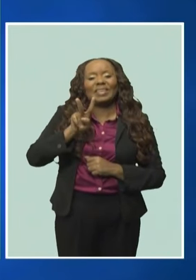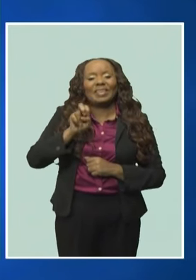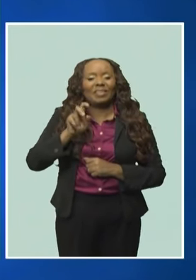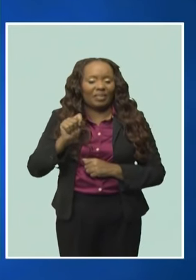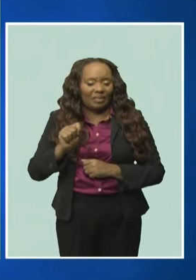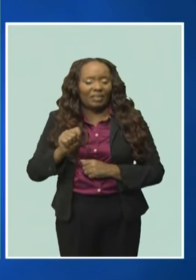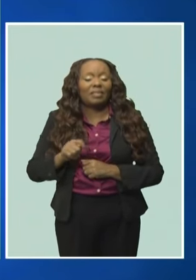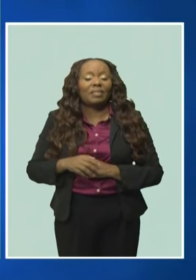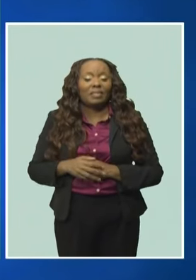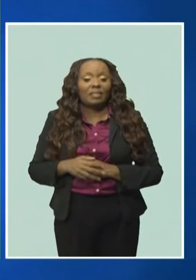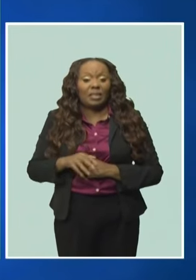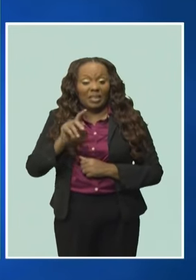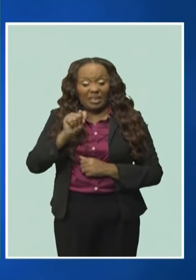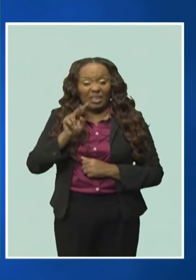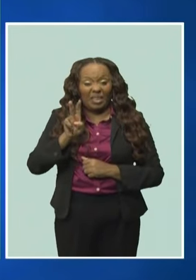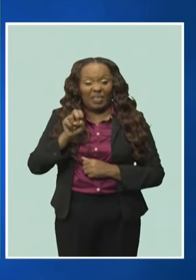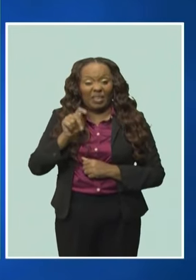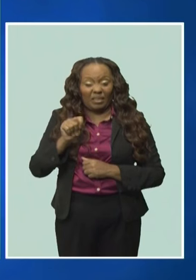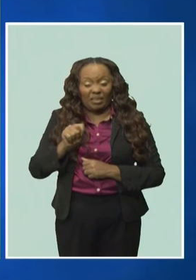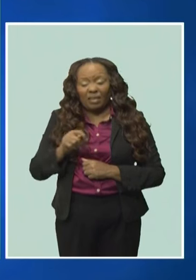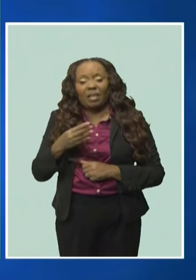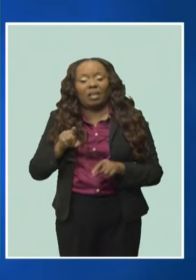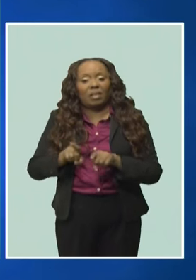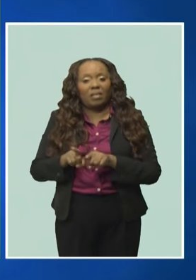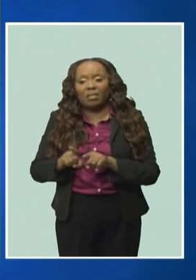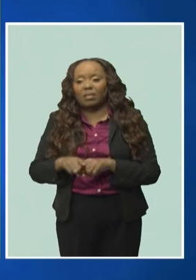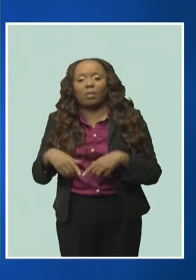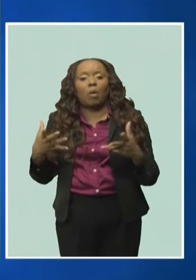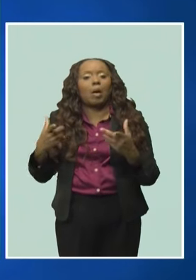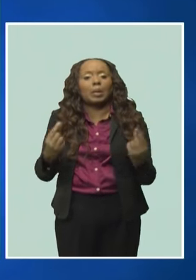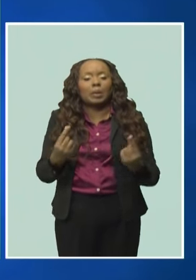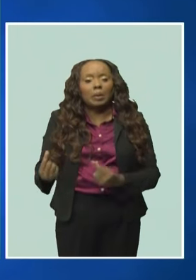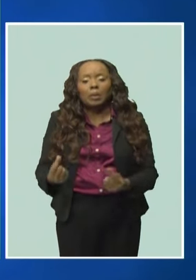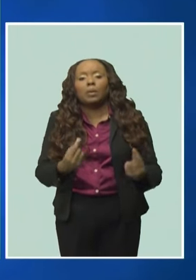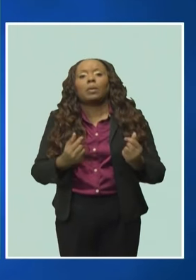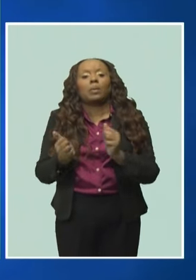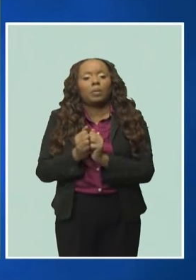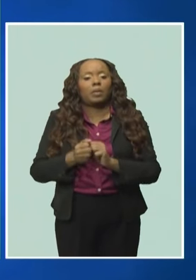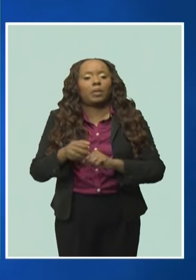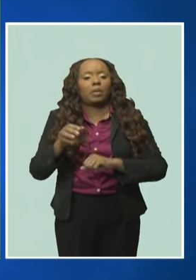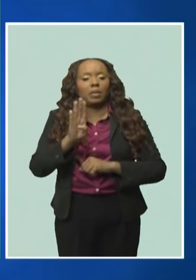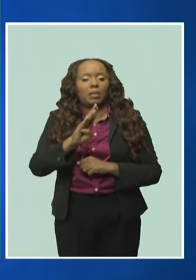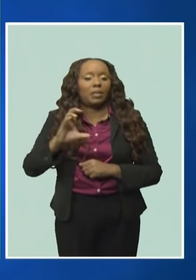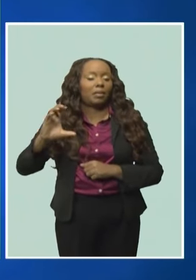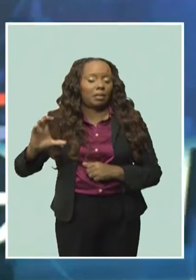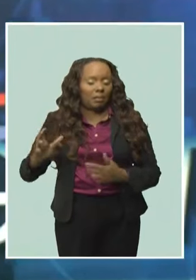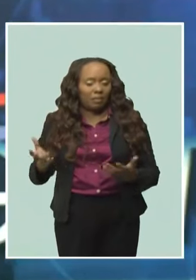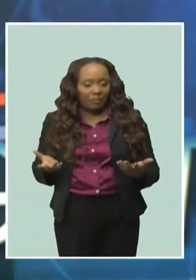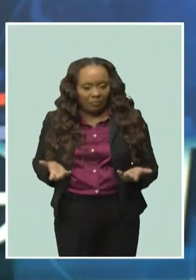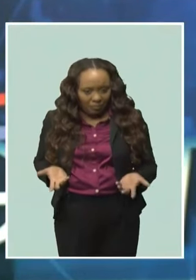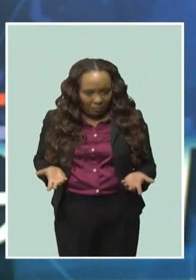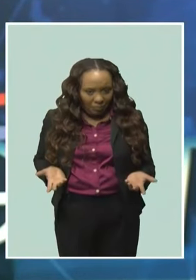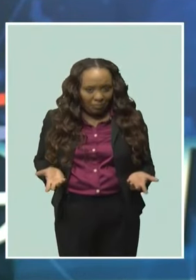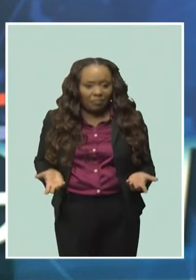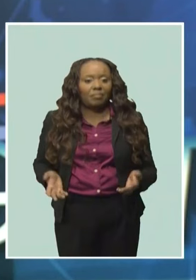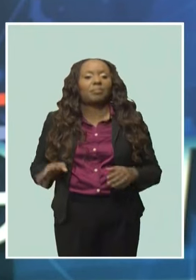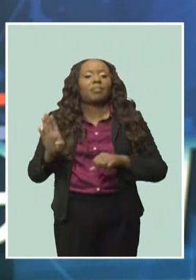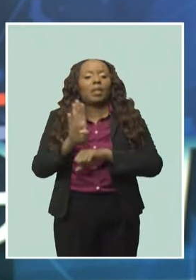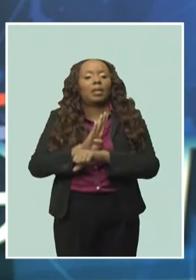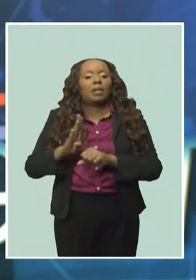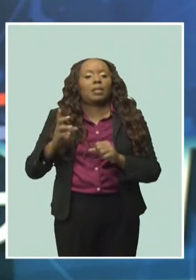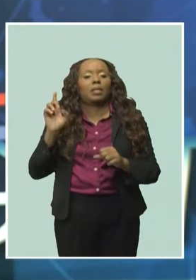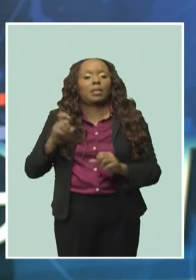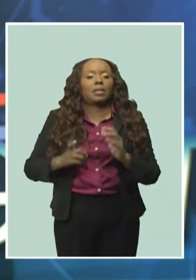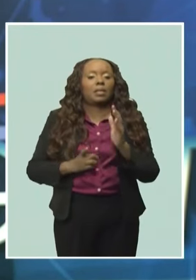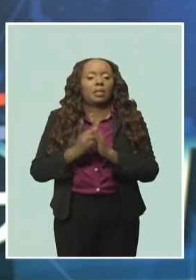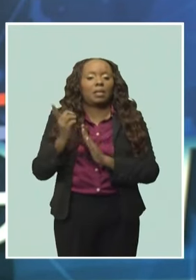Institute. And we are also looking at what we need to do in terms of the Barbados Community College. Barbados needs to develop